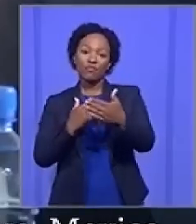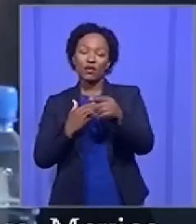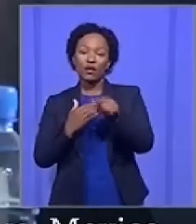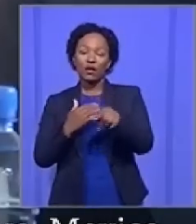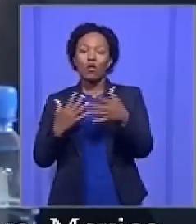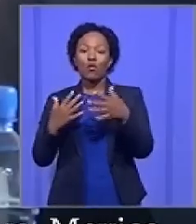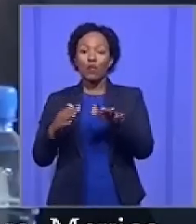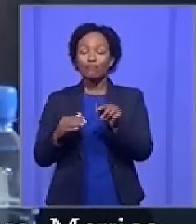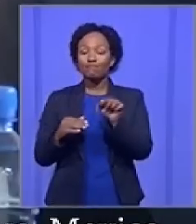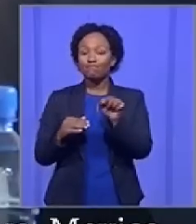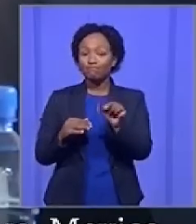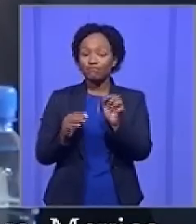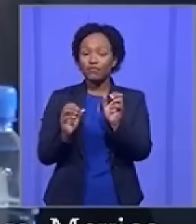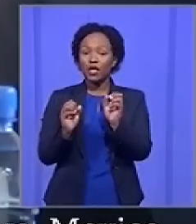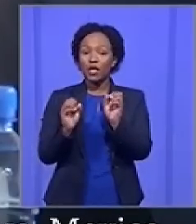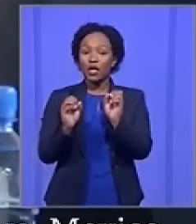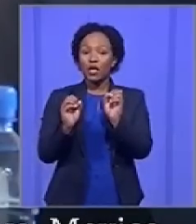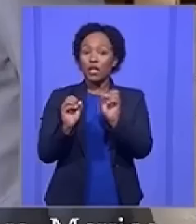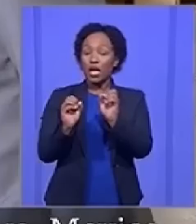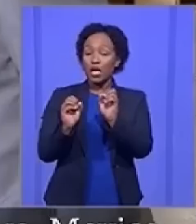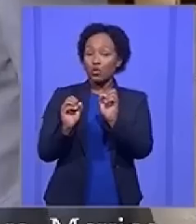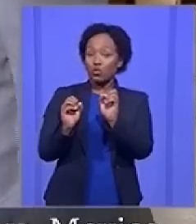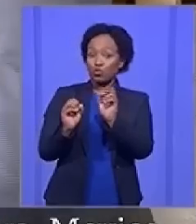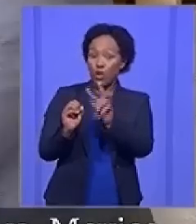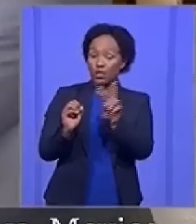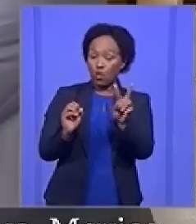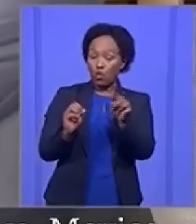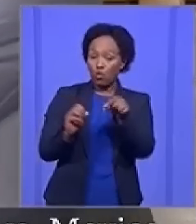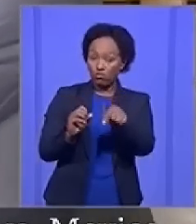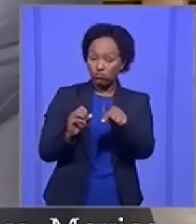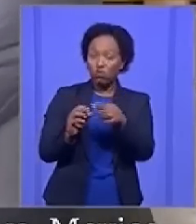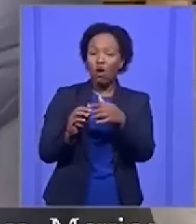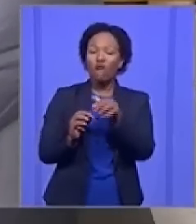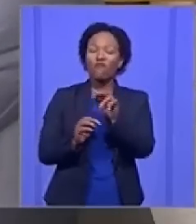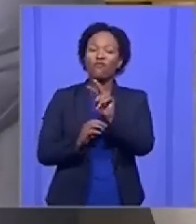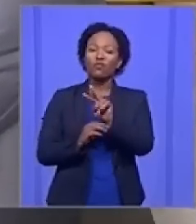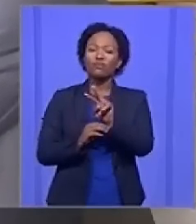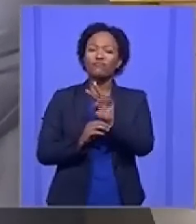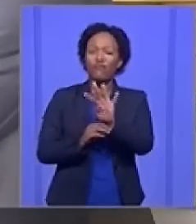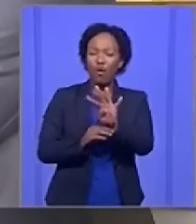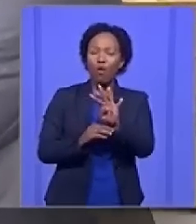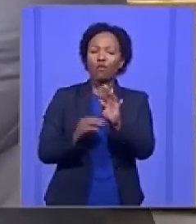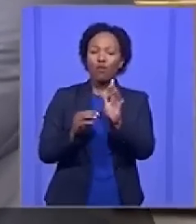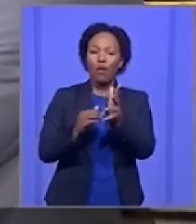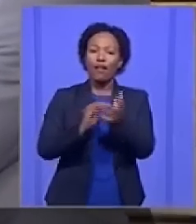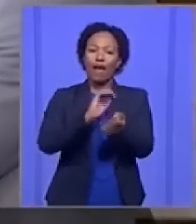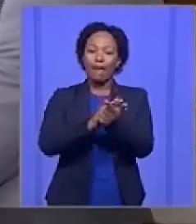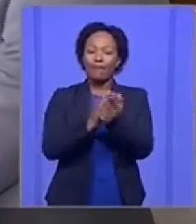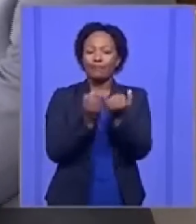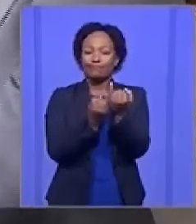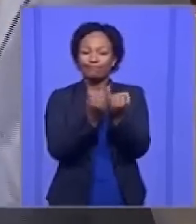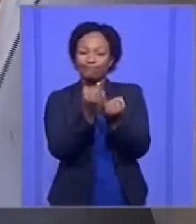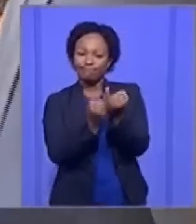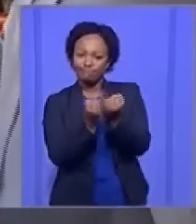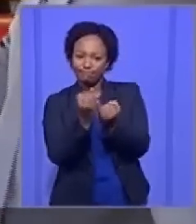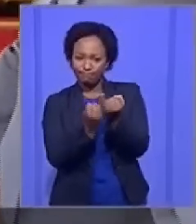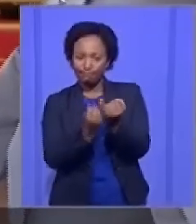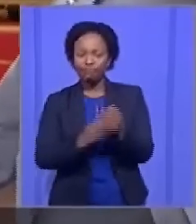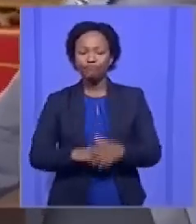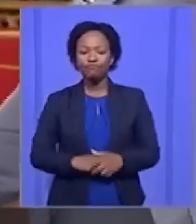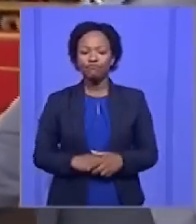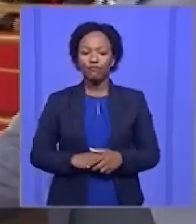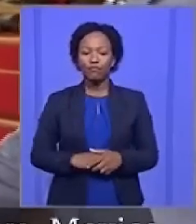ka la 24 kgweding e tlang. We are all excited, and we are going